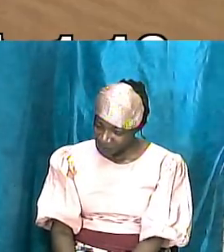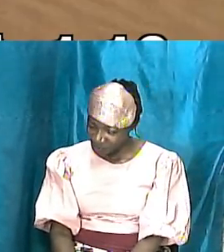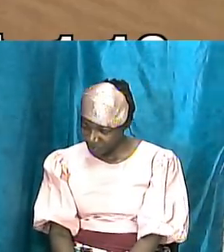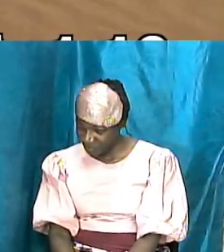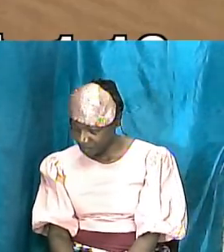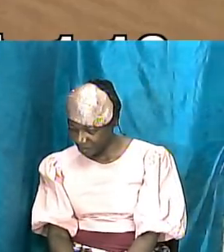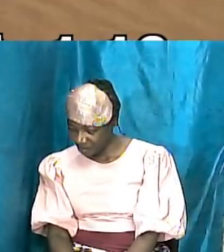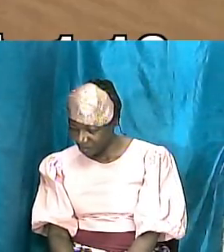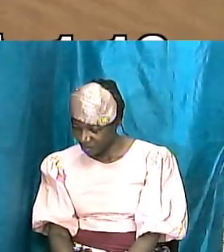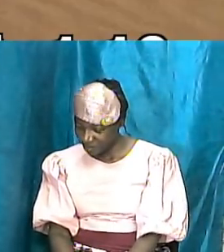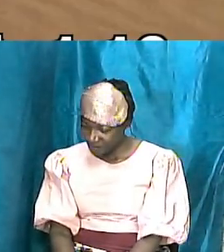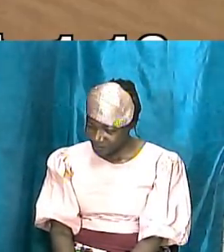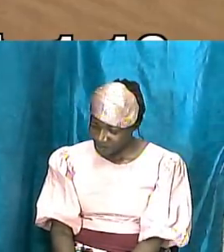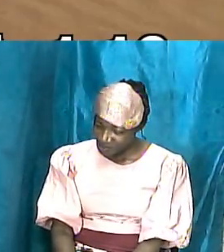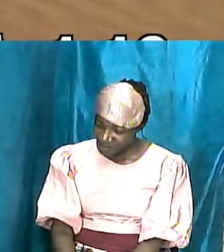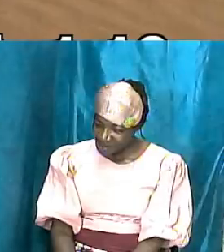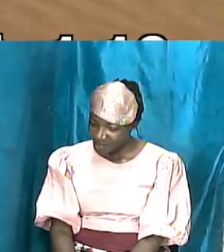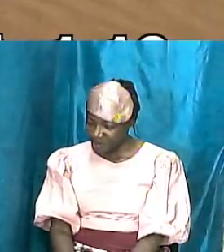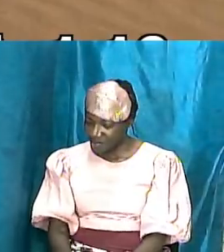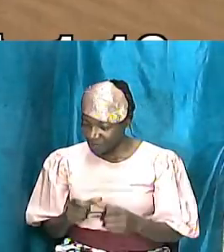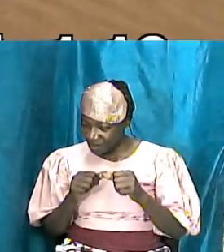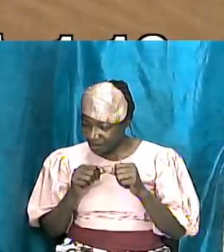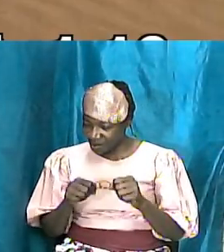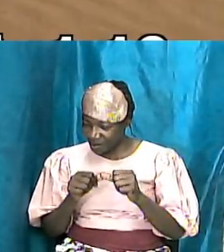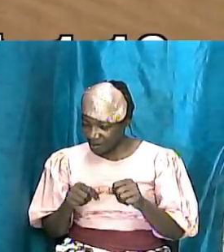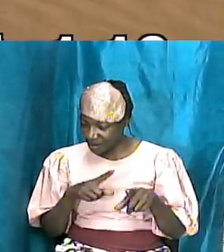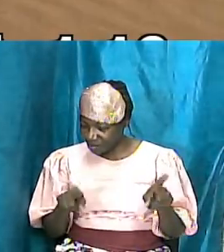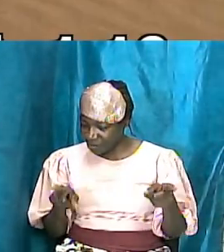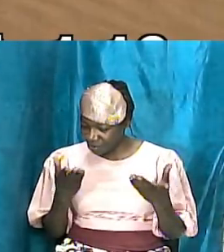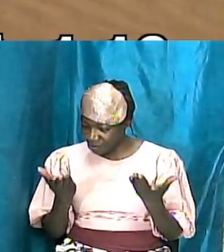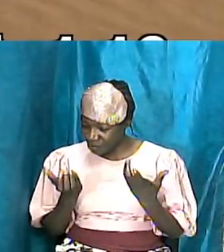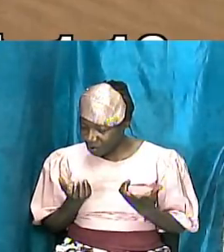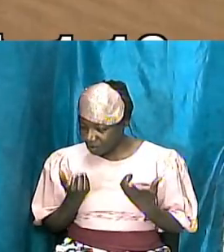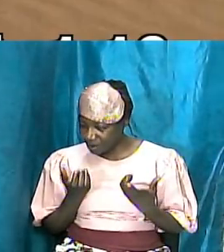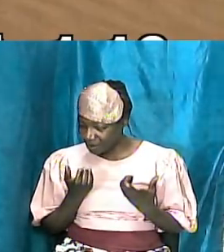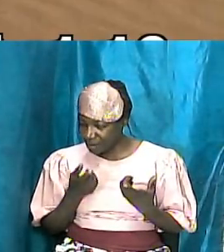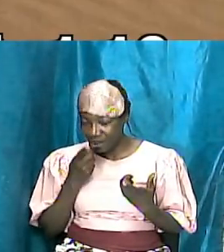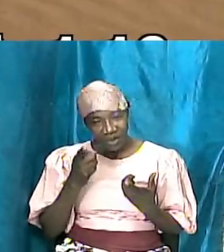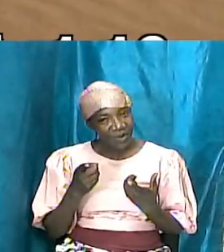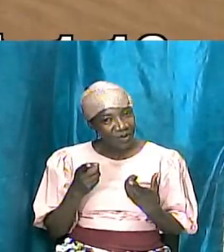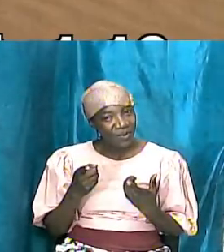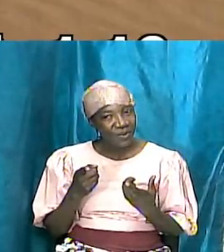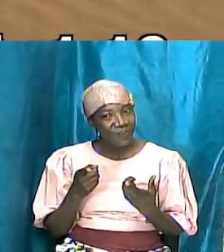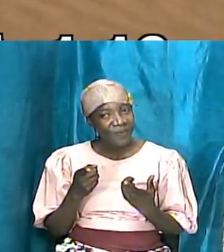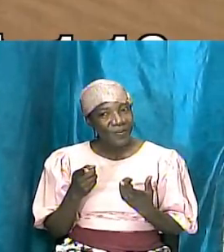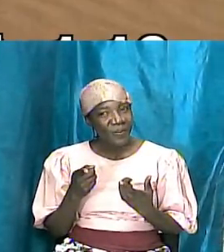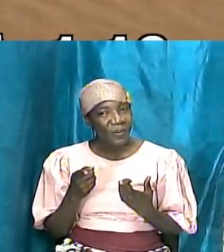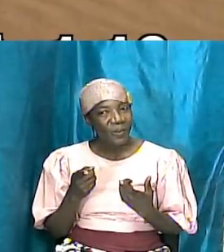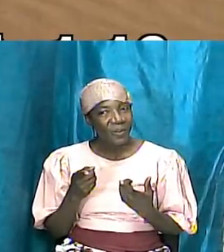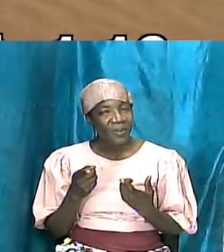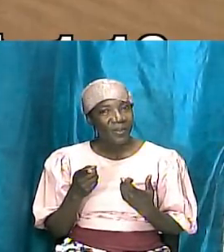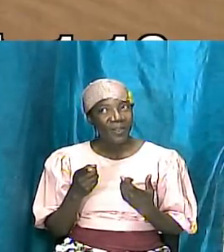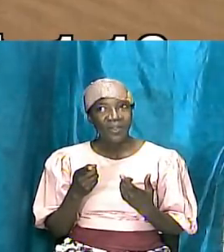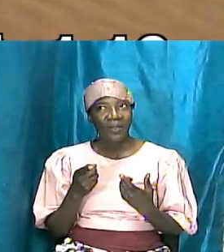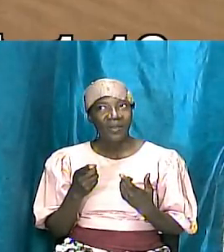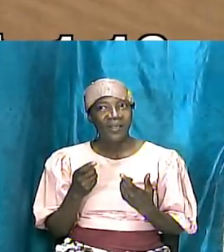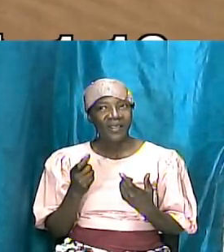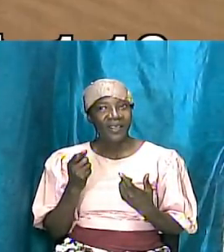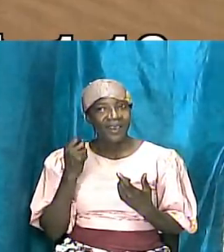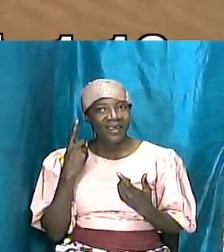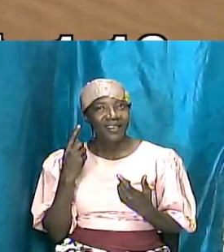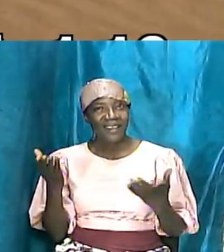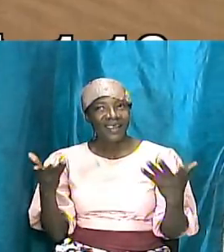I'm going to read further, you know. But again, I want to make a simple point here.